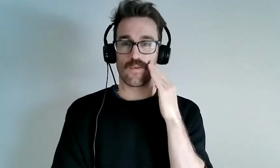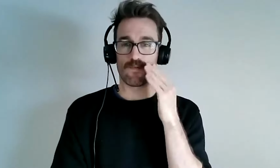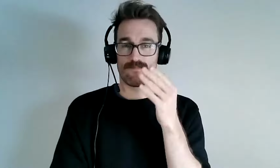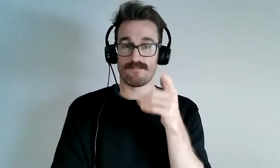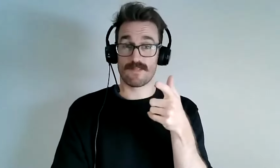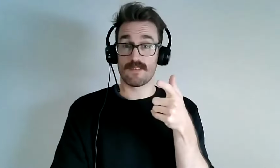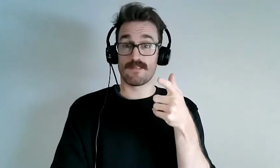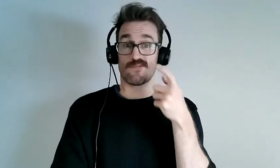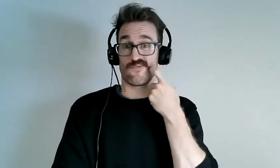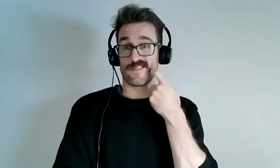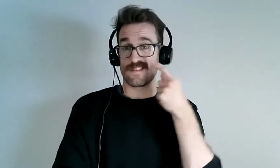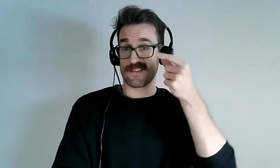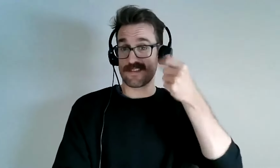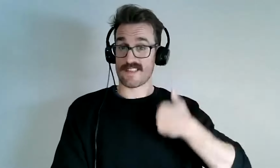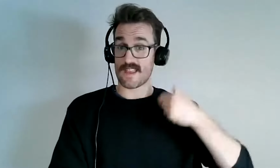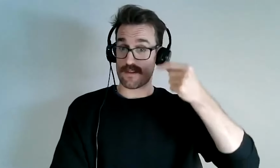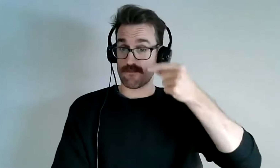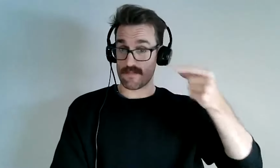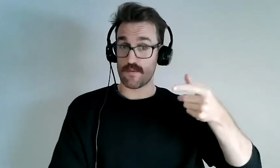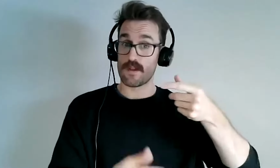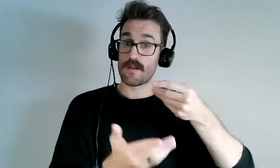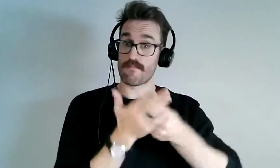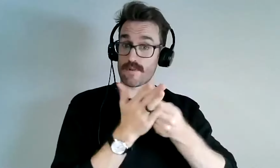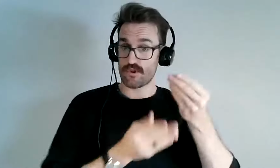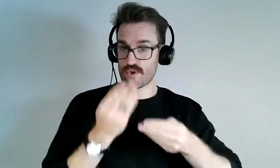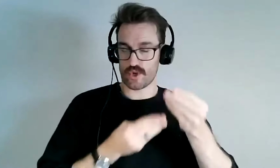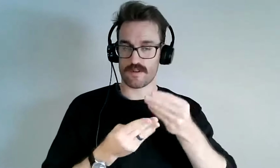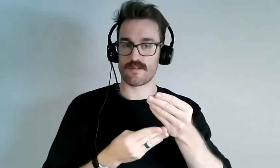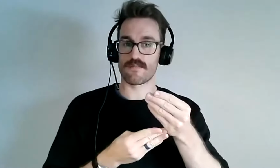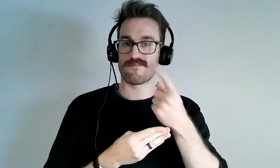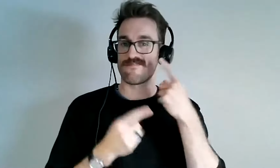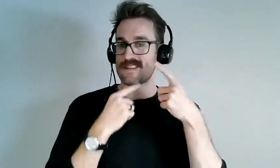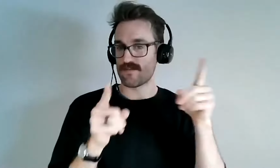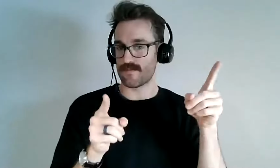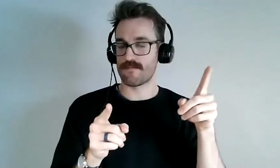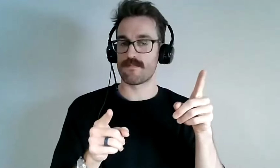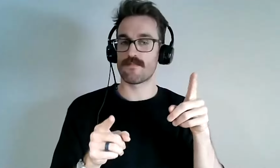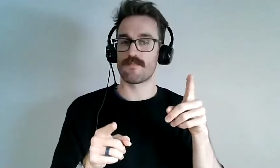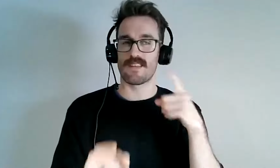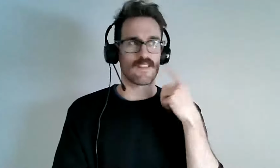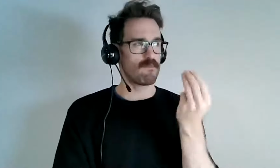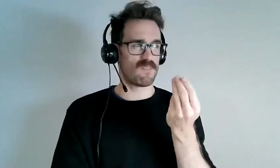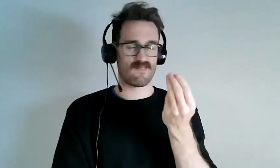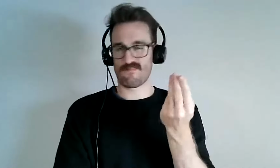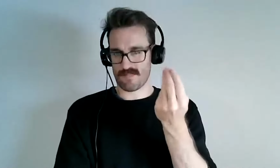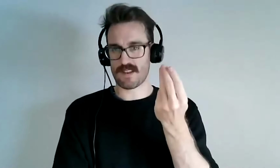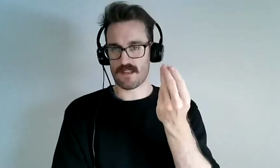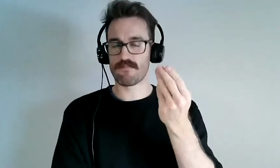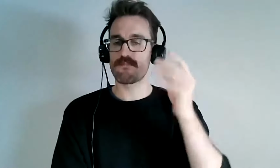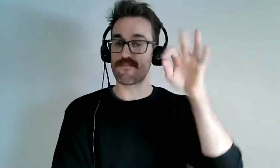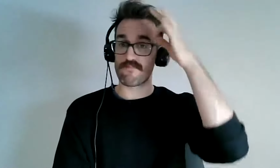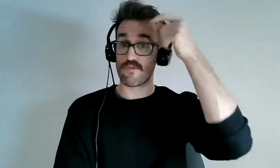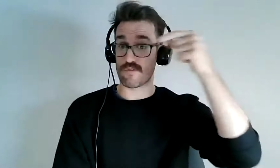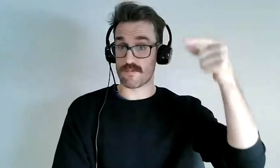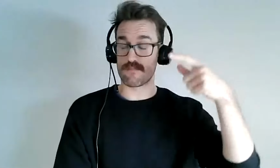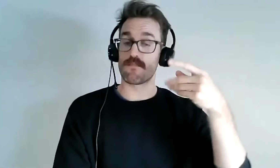to the economic indicator yesterday from or it was Monday, I guess, from the federal government, some funding